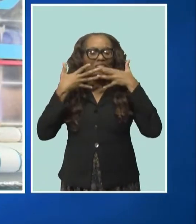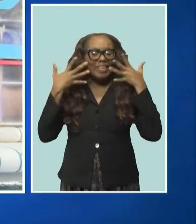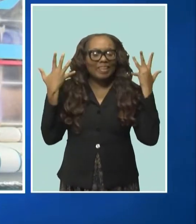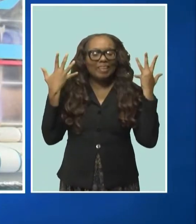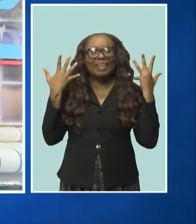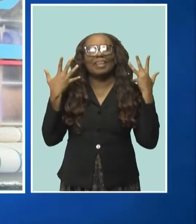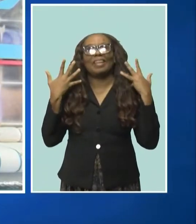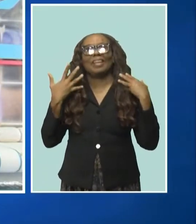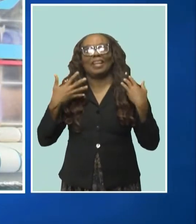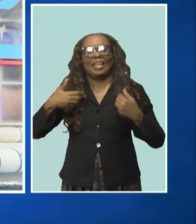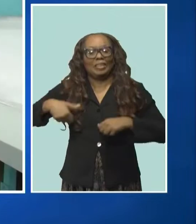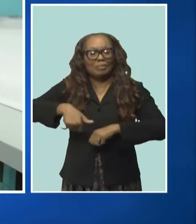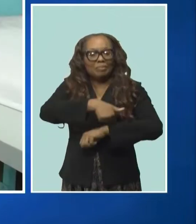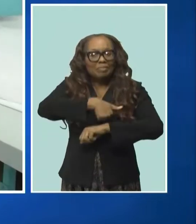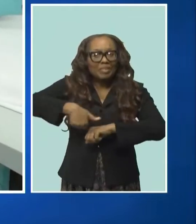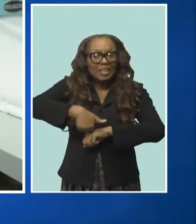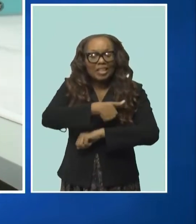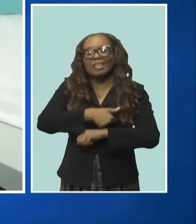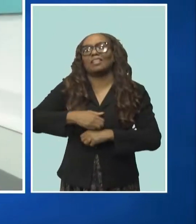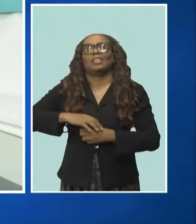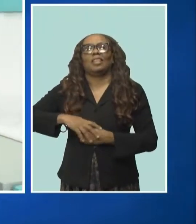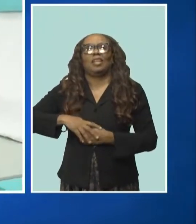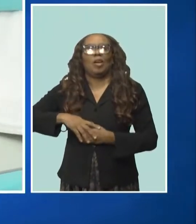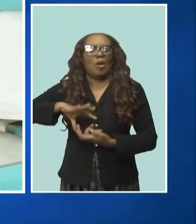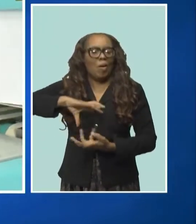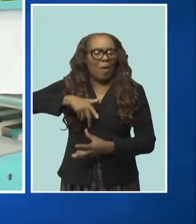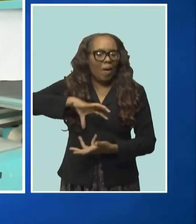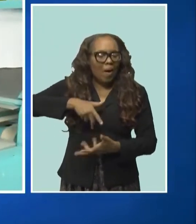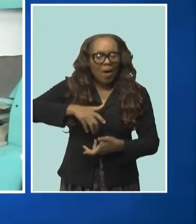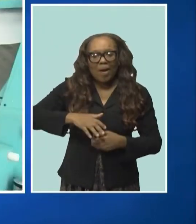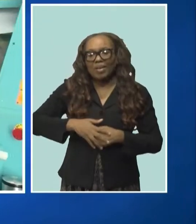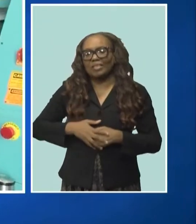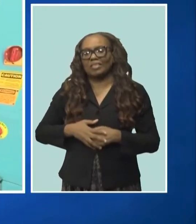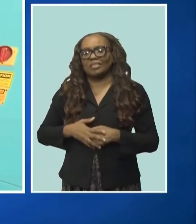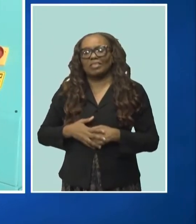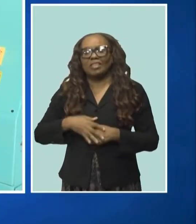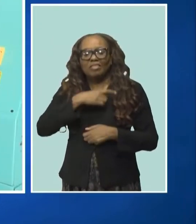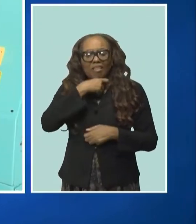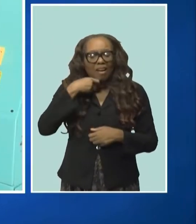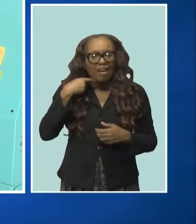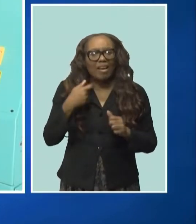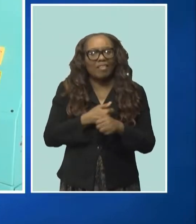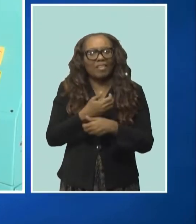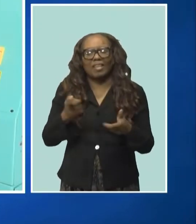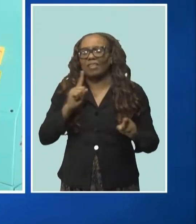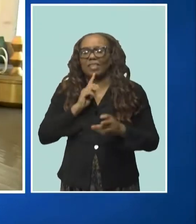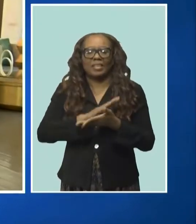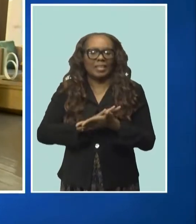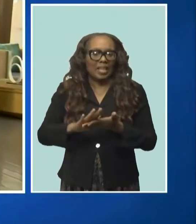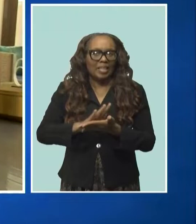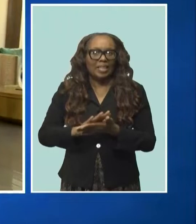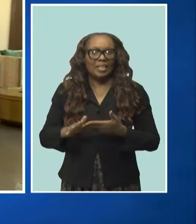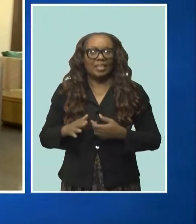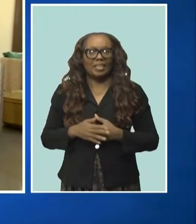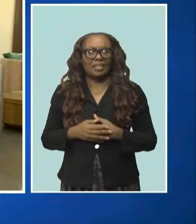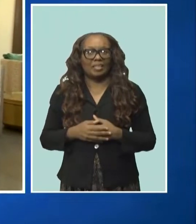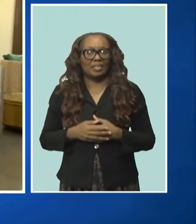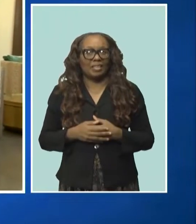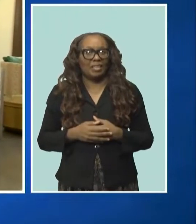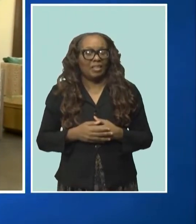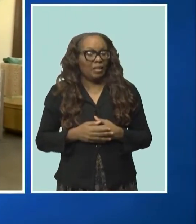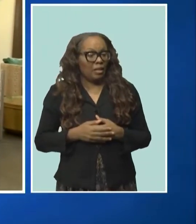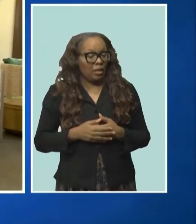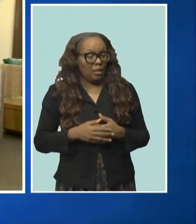He presses, he dries, he washes, he does everything. He's very, very nice. So you don't ever have to say